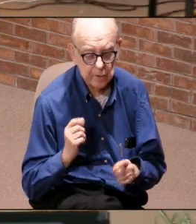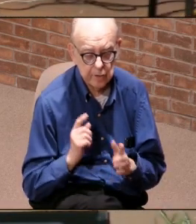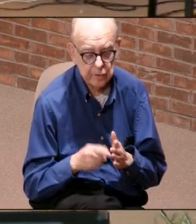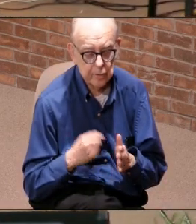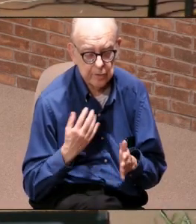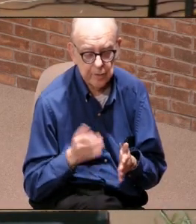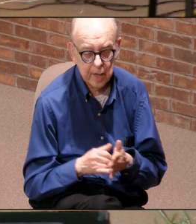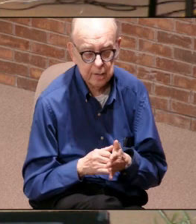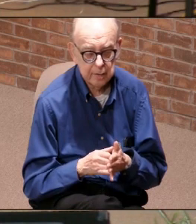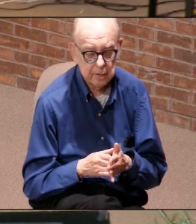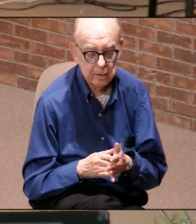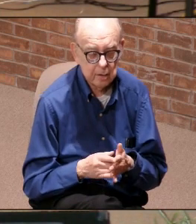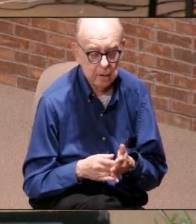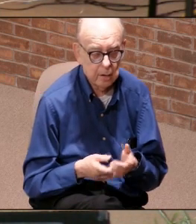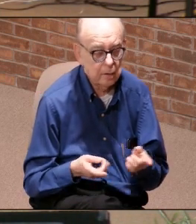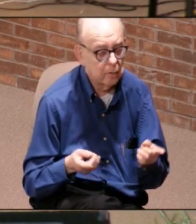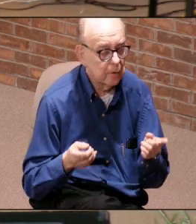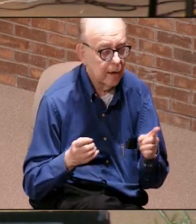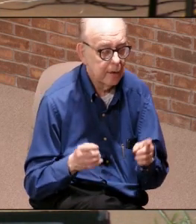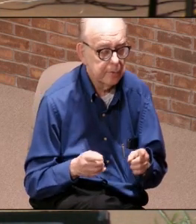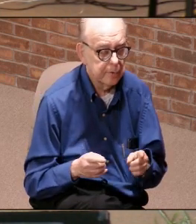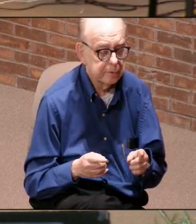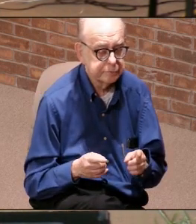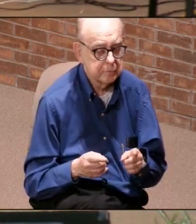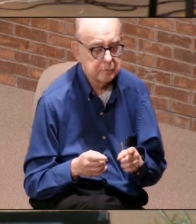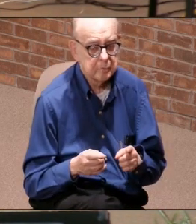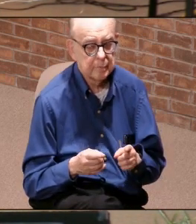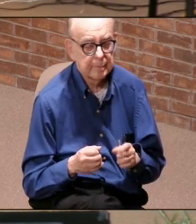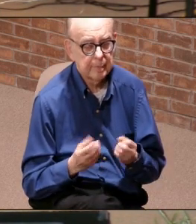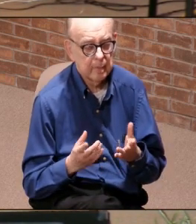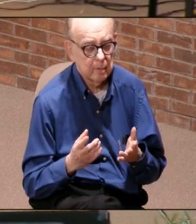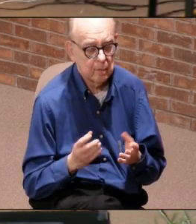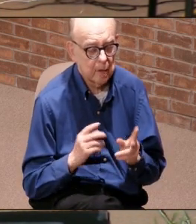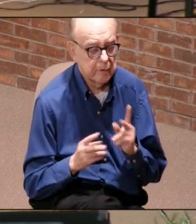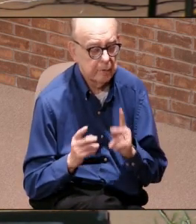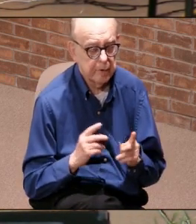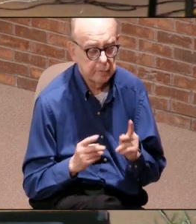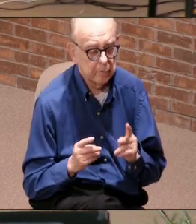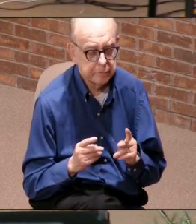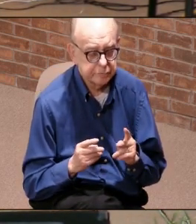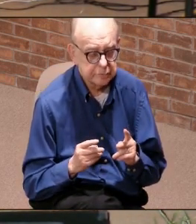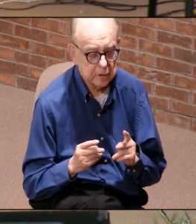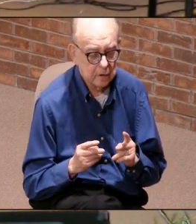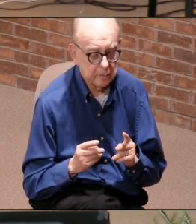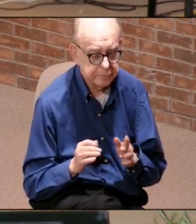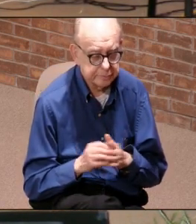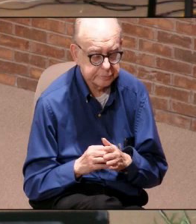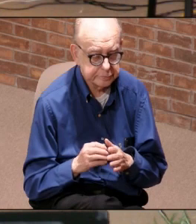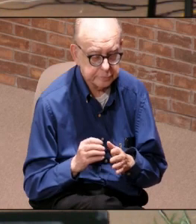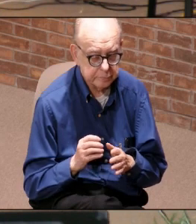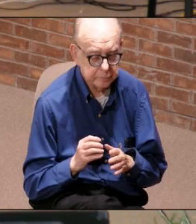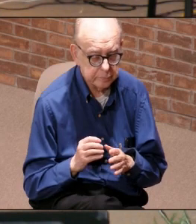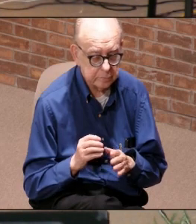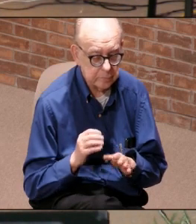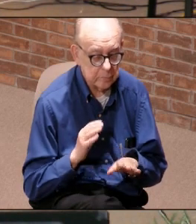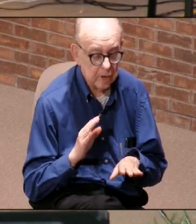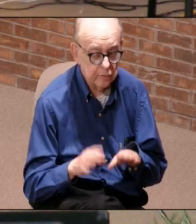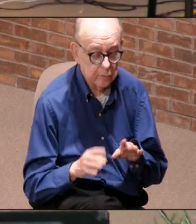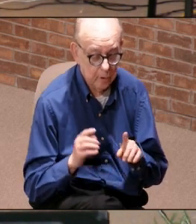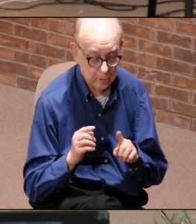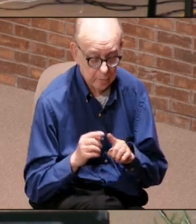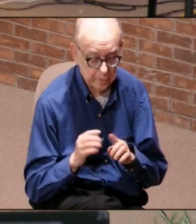is. And so what ends up happening is how many people that you walk up to